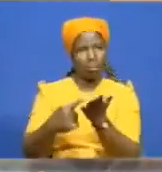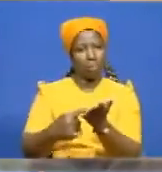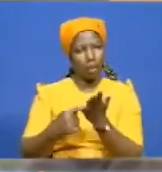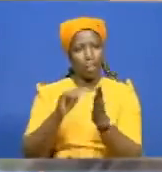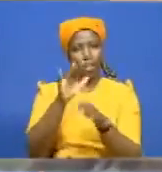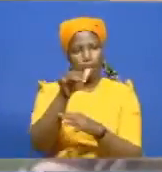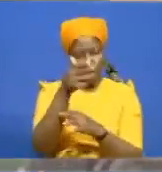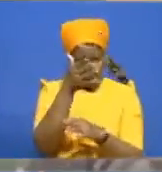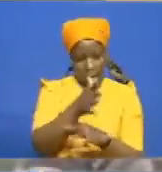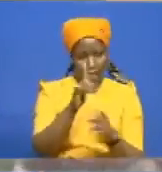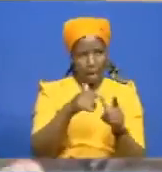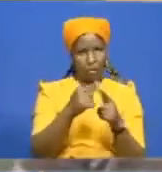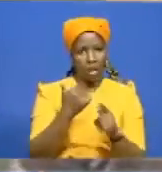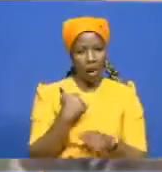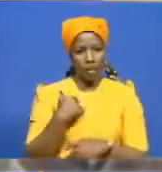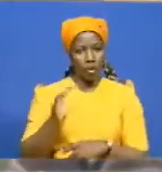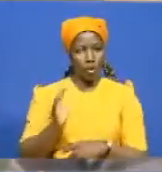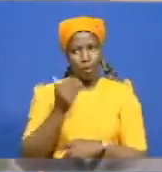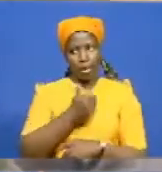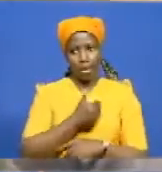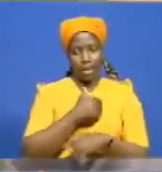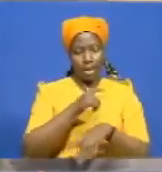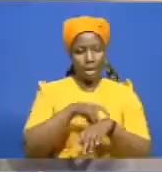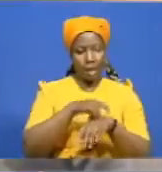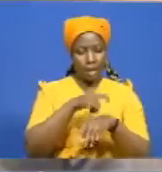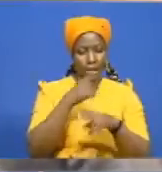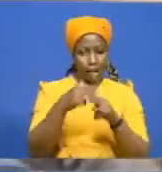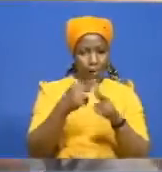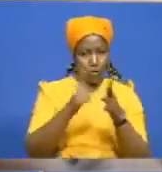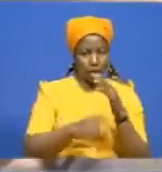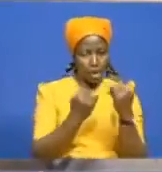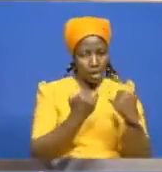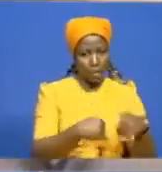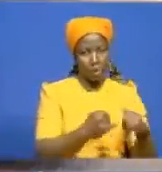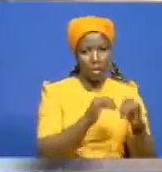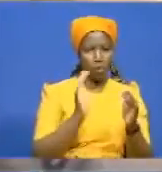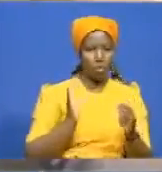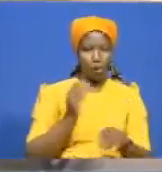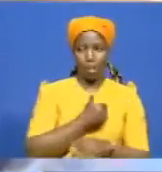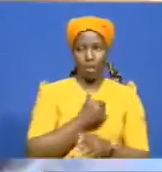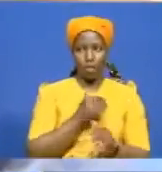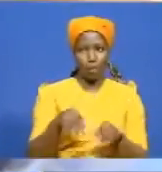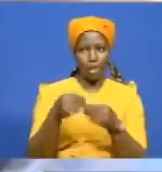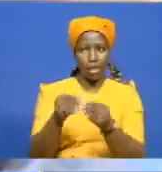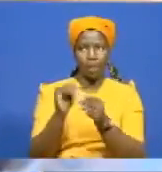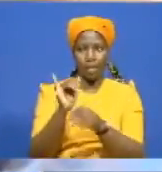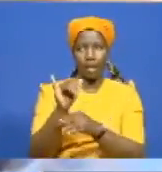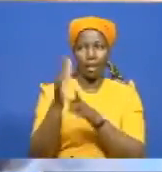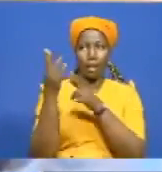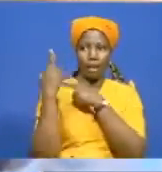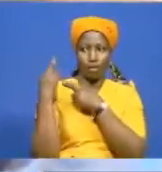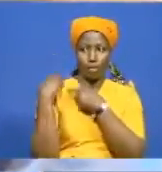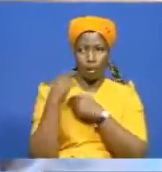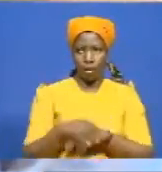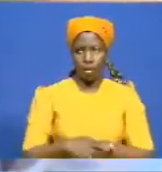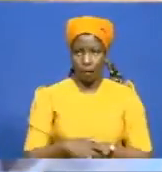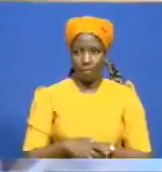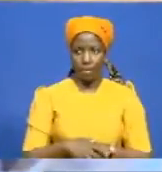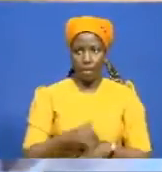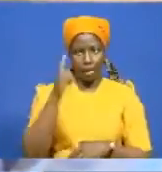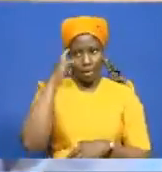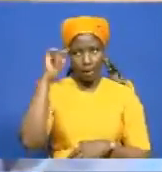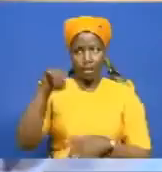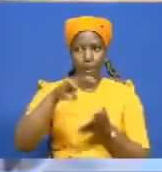kutoka hapo, kuna committee inaitwa implementation committee. Itapewa majukumu ya kuendeleza hiyo. We think this is a project